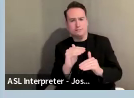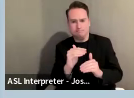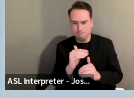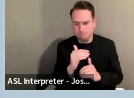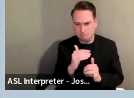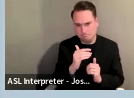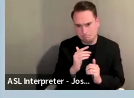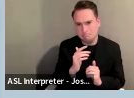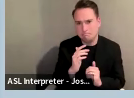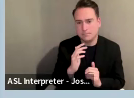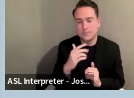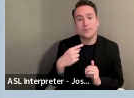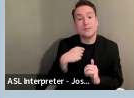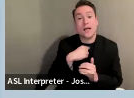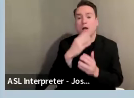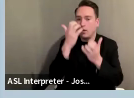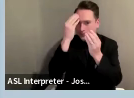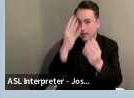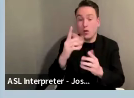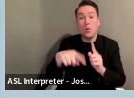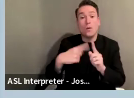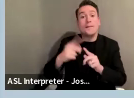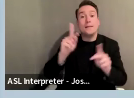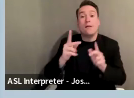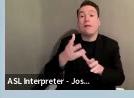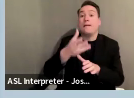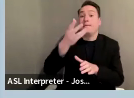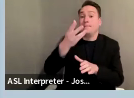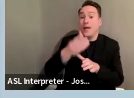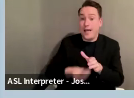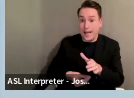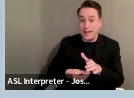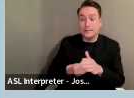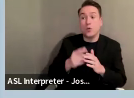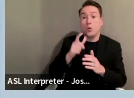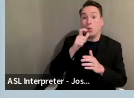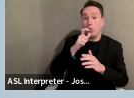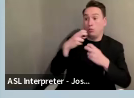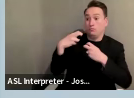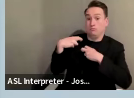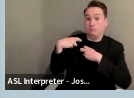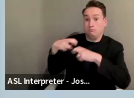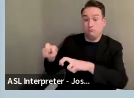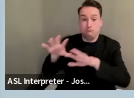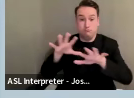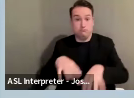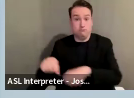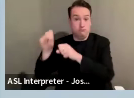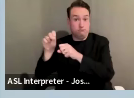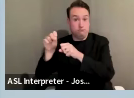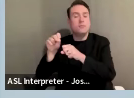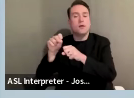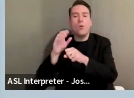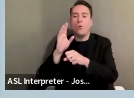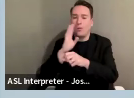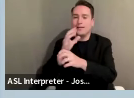So I will say, when people pass away, then the successor trustee does obtain a new tax